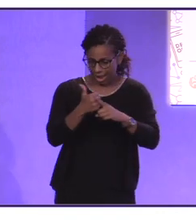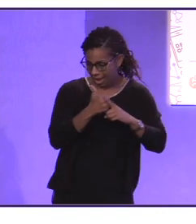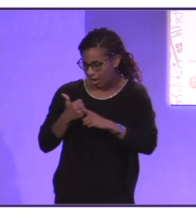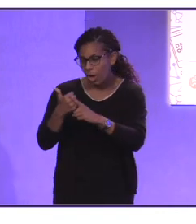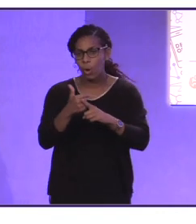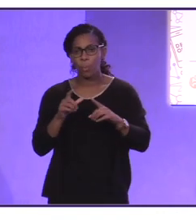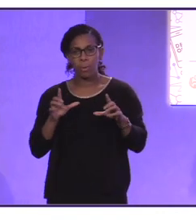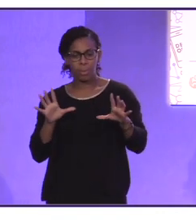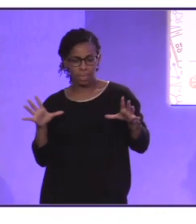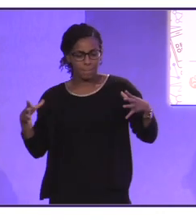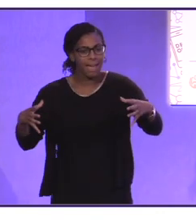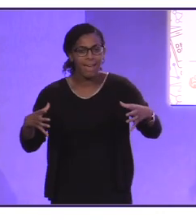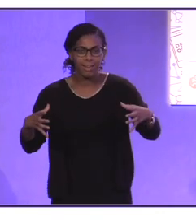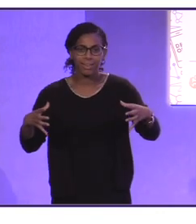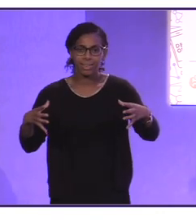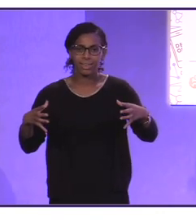others.